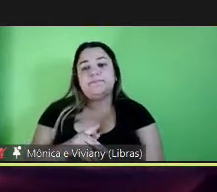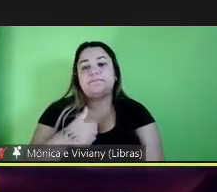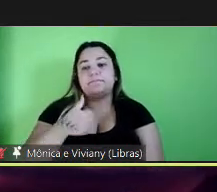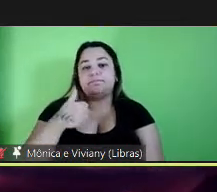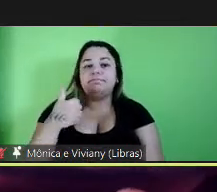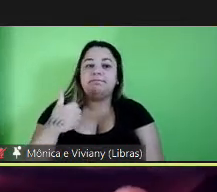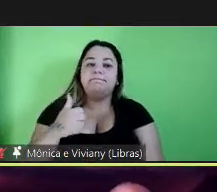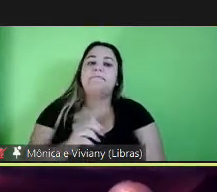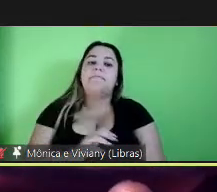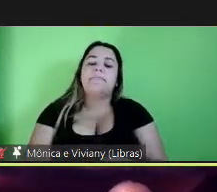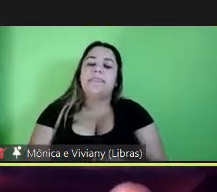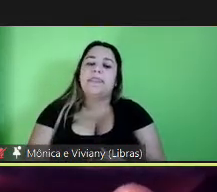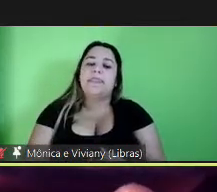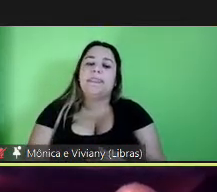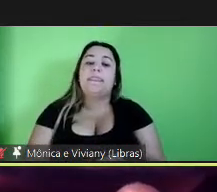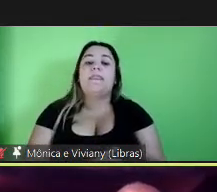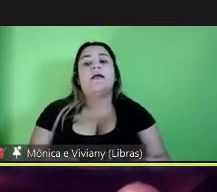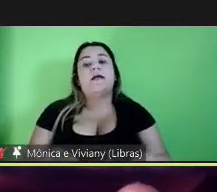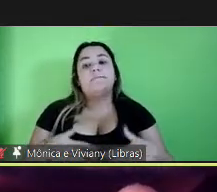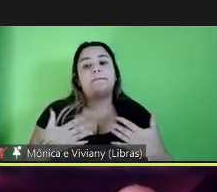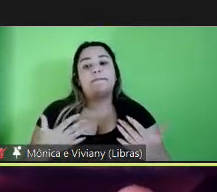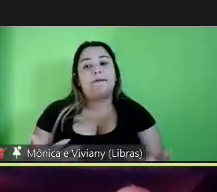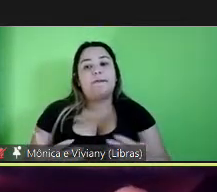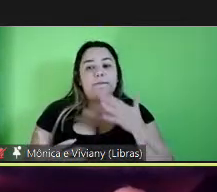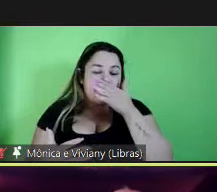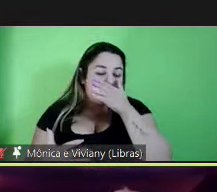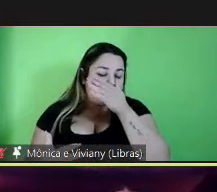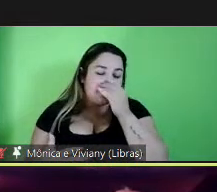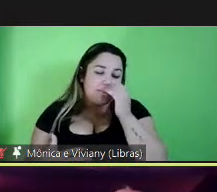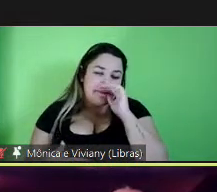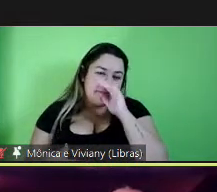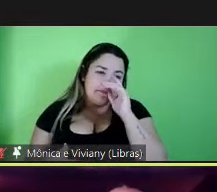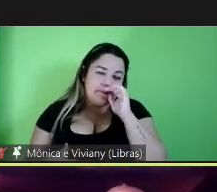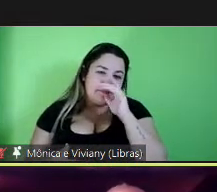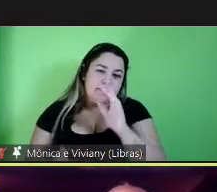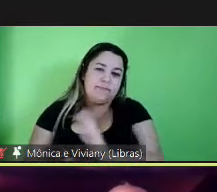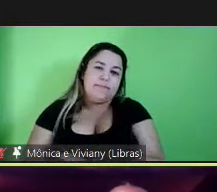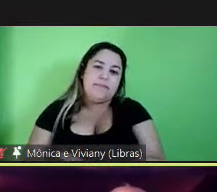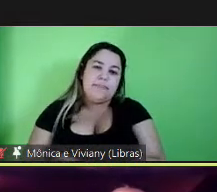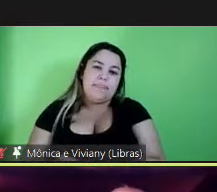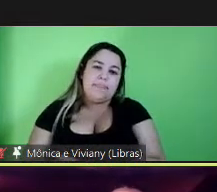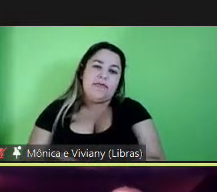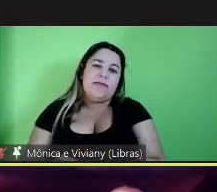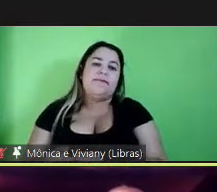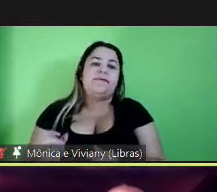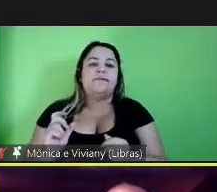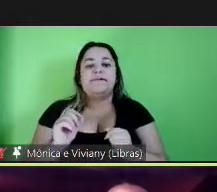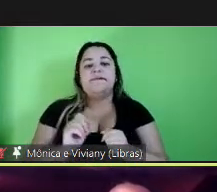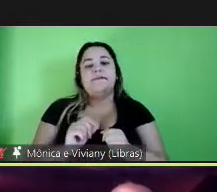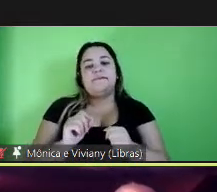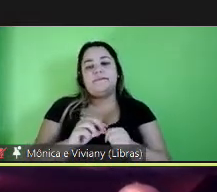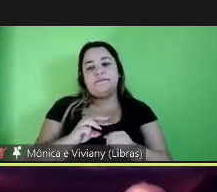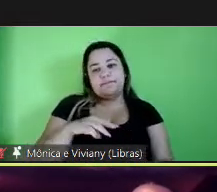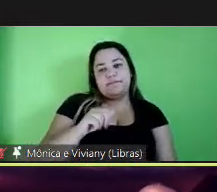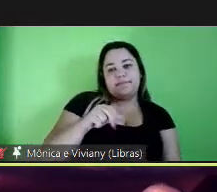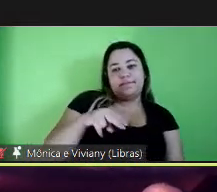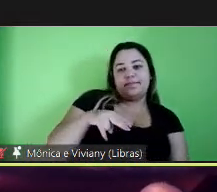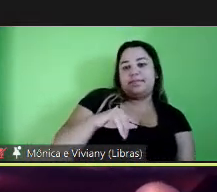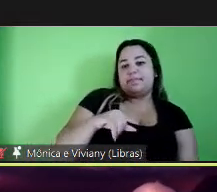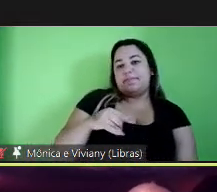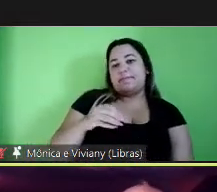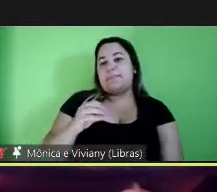So basically, I lead on diabetes management from a generalist perspective, and it's looking at